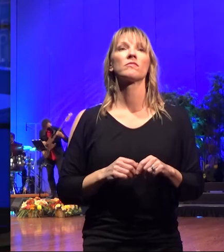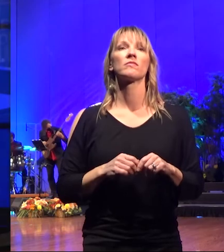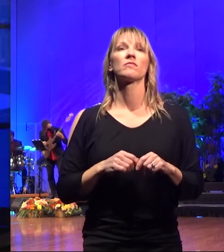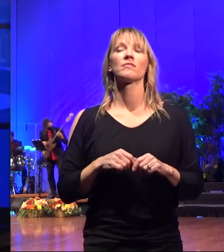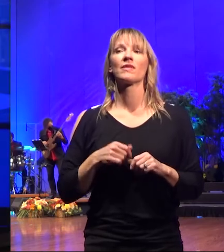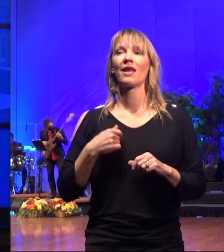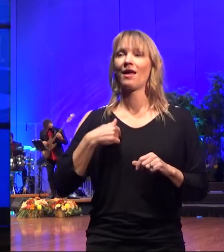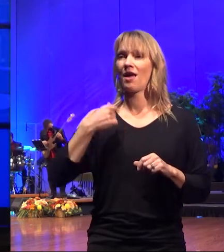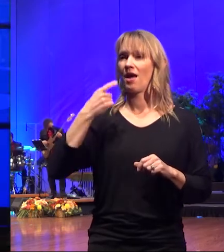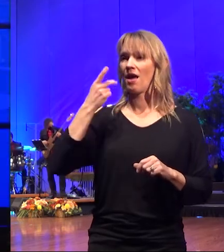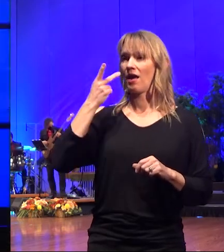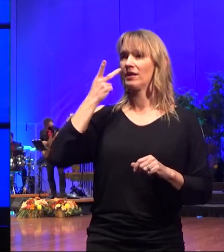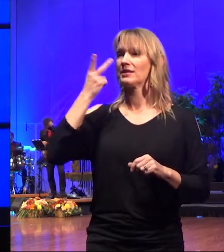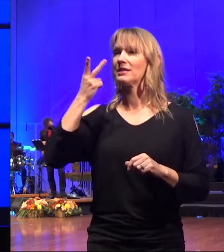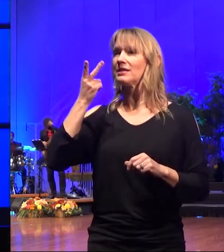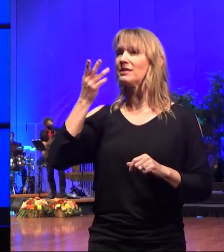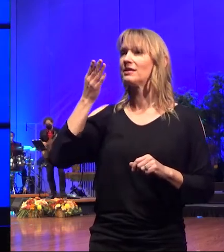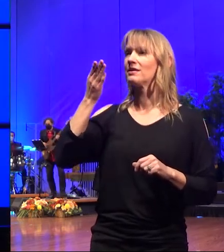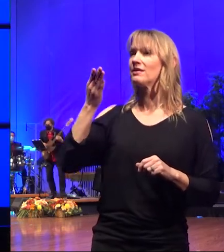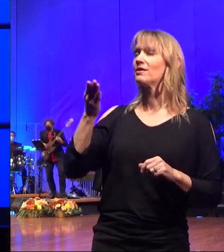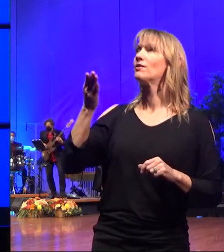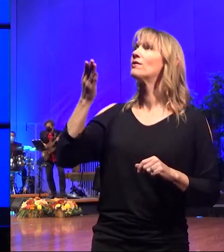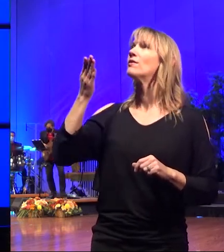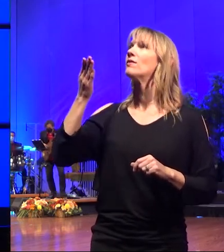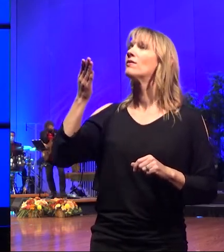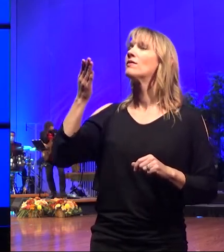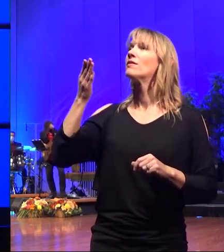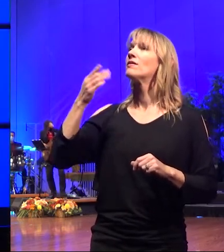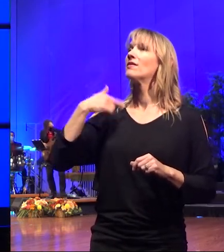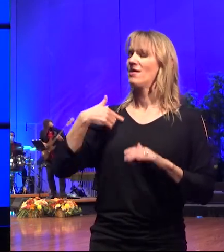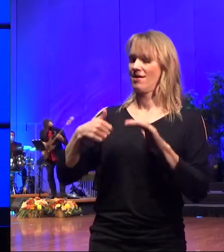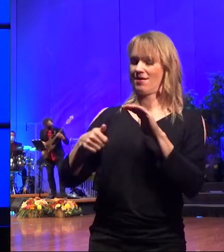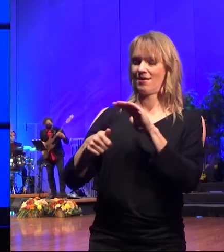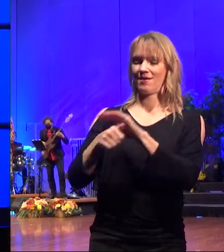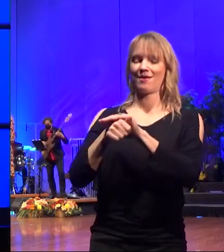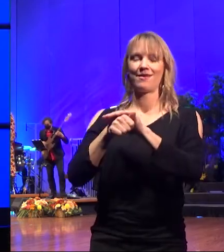Then I see you and I've got nothing to